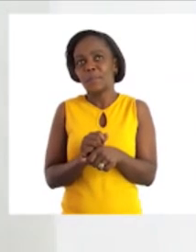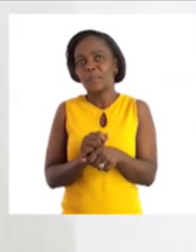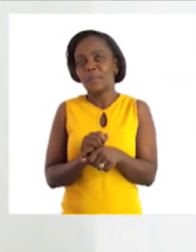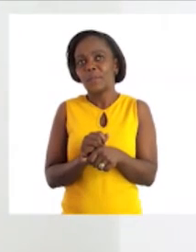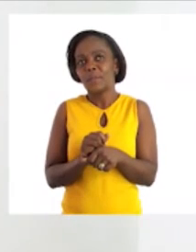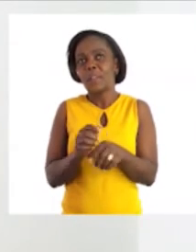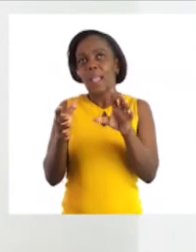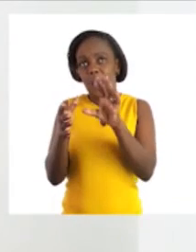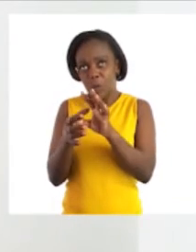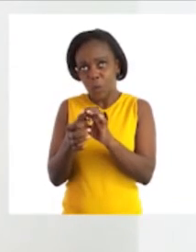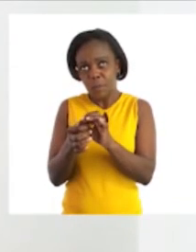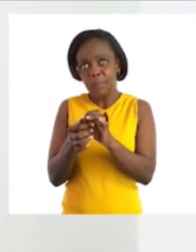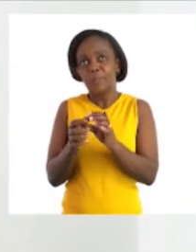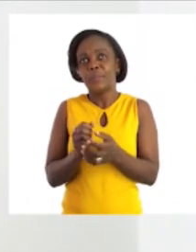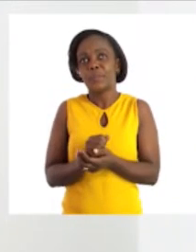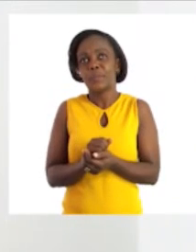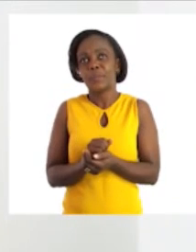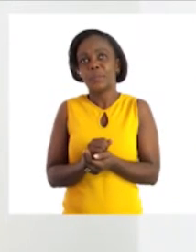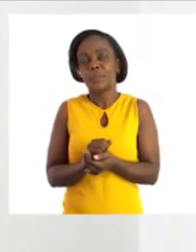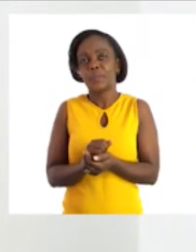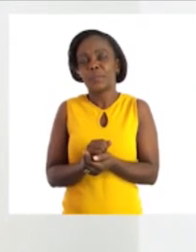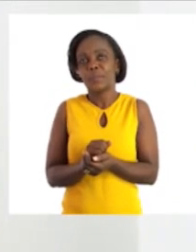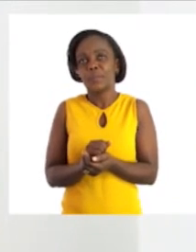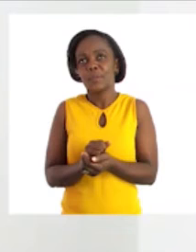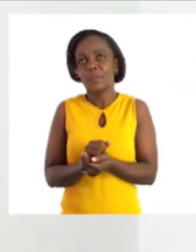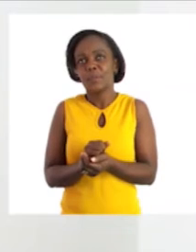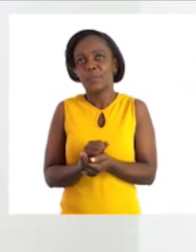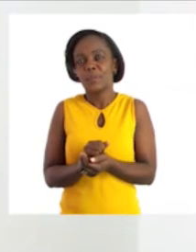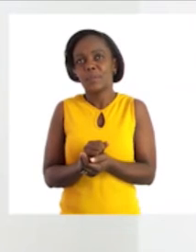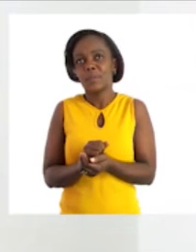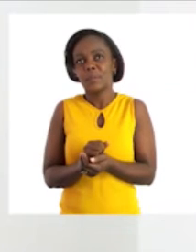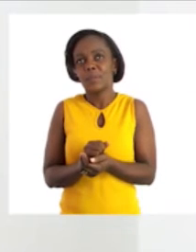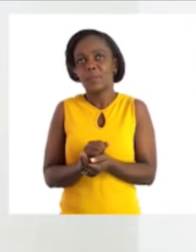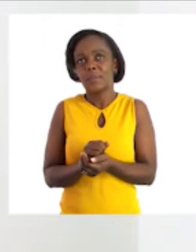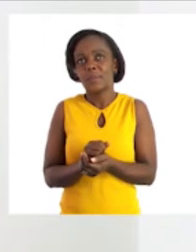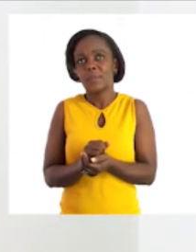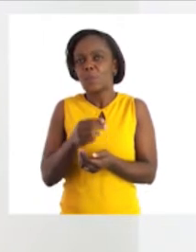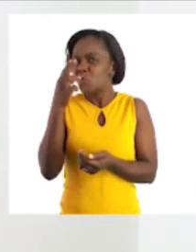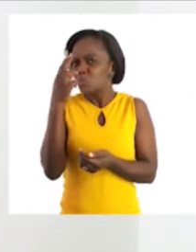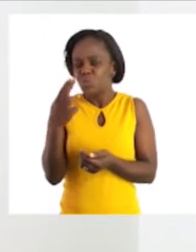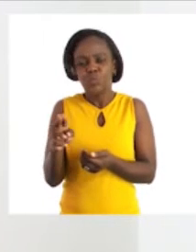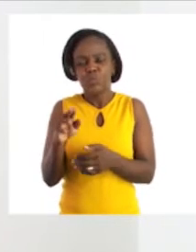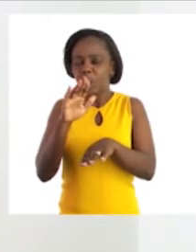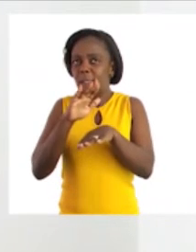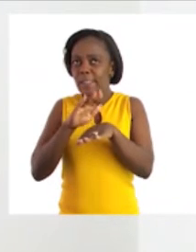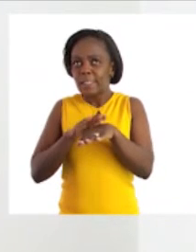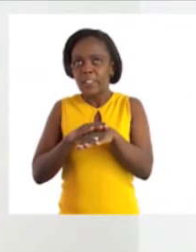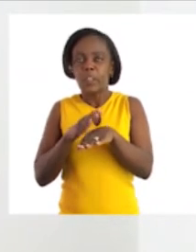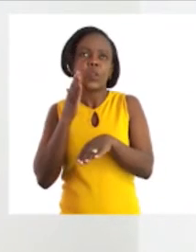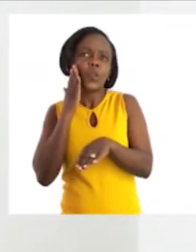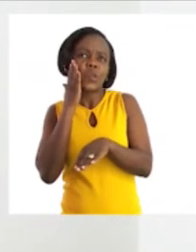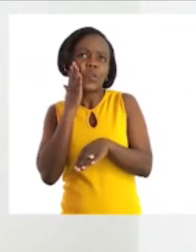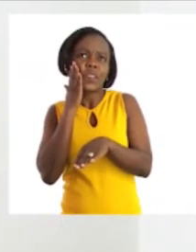mustn't do when you are at home. You must not touch your face unless if your hands